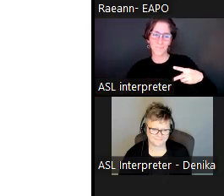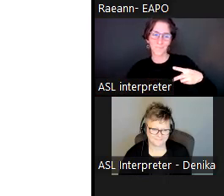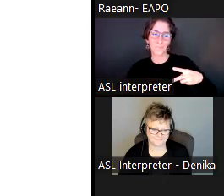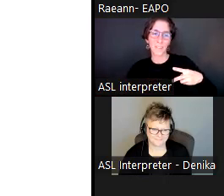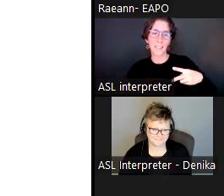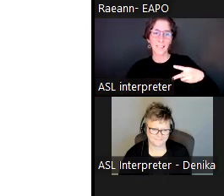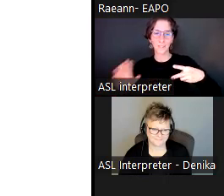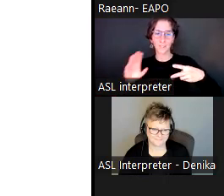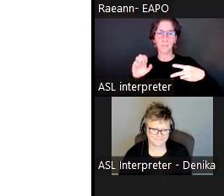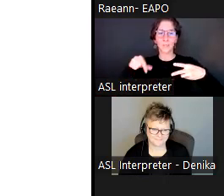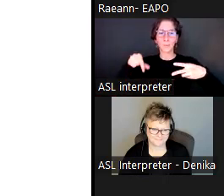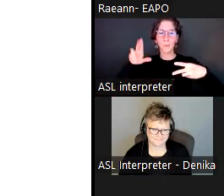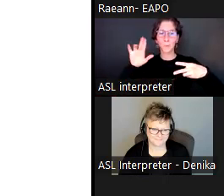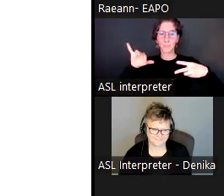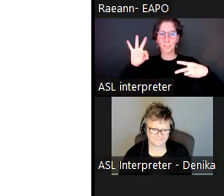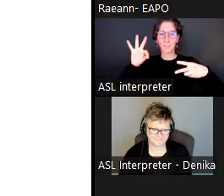Equifax